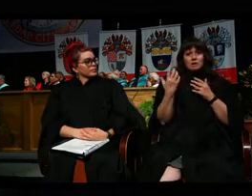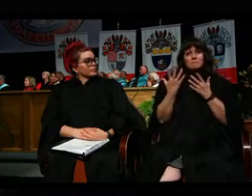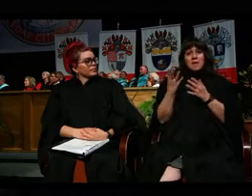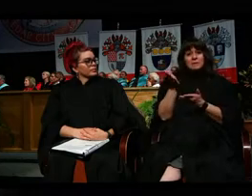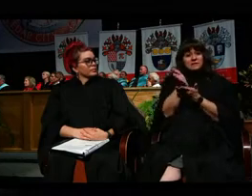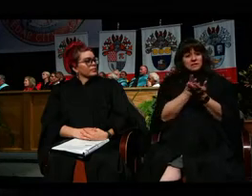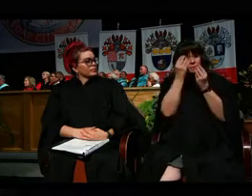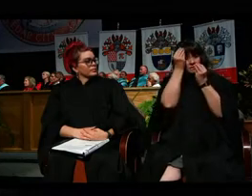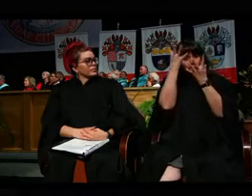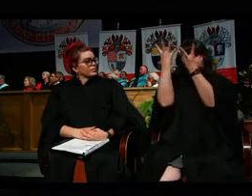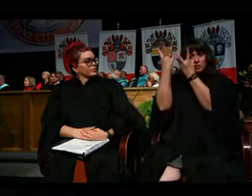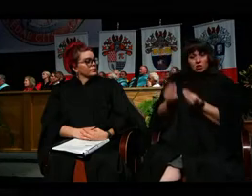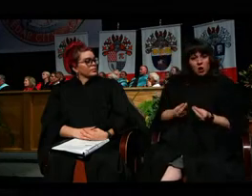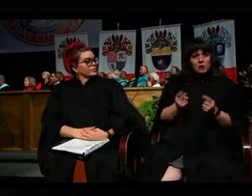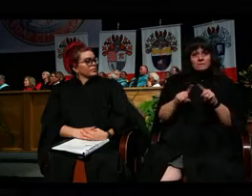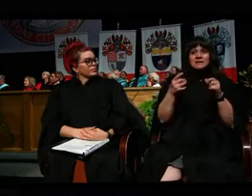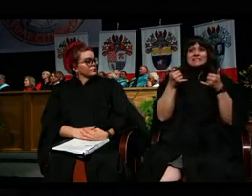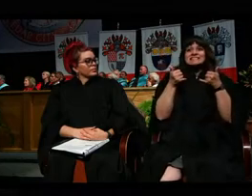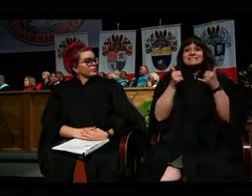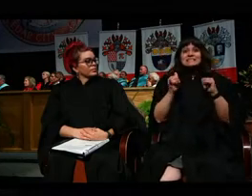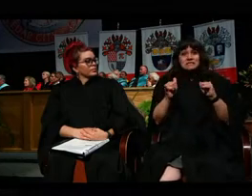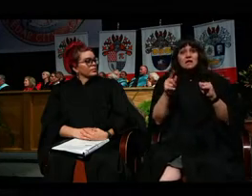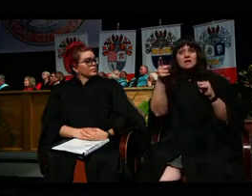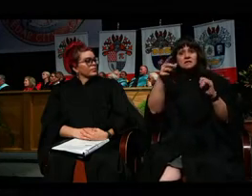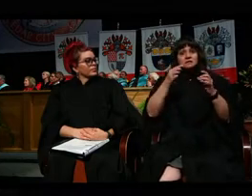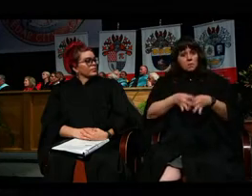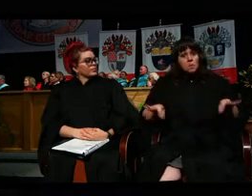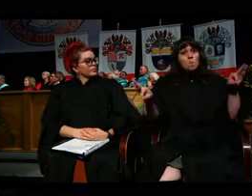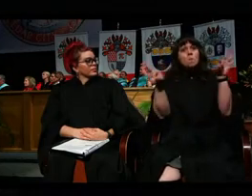less profound or structurally sound."